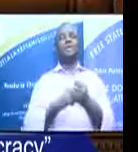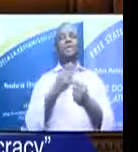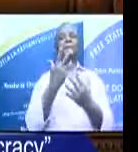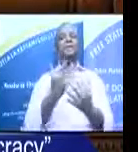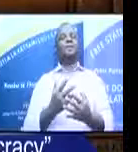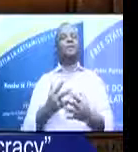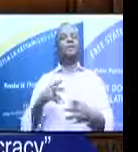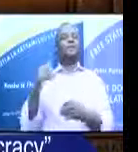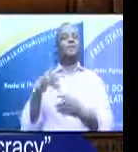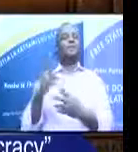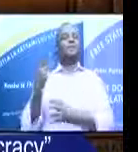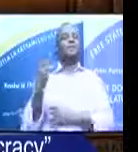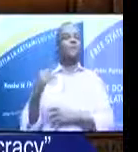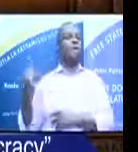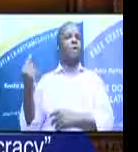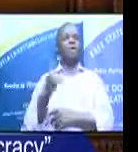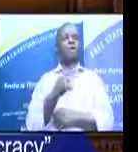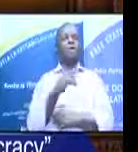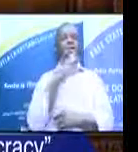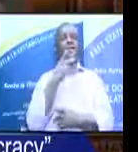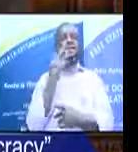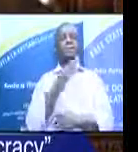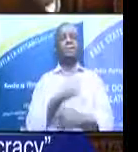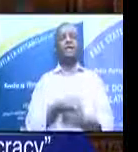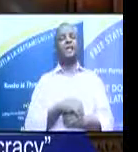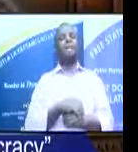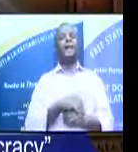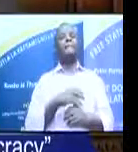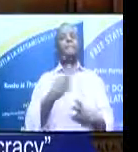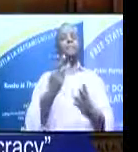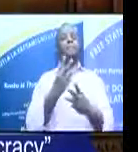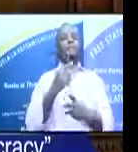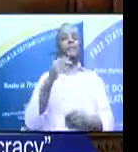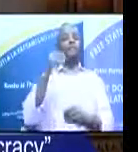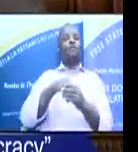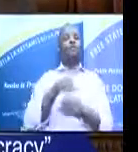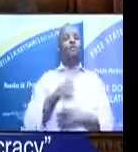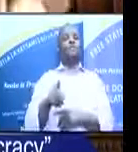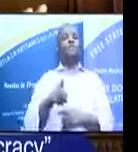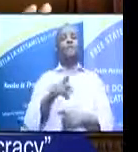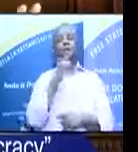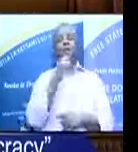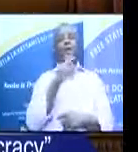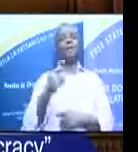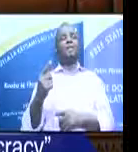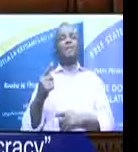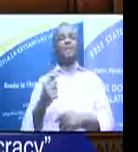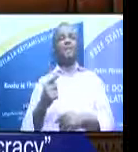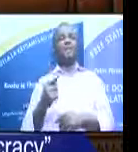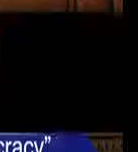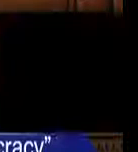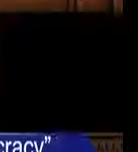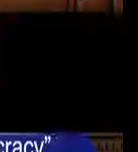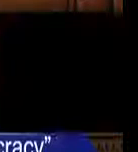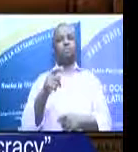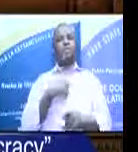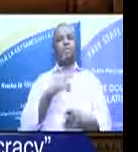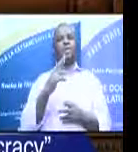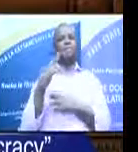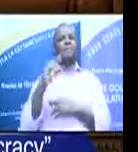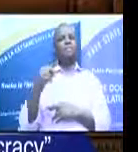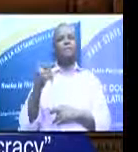votes, and by implication you are saying, the people who voted for you, let alone others, because you are not responsible for